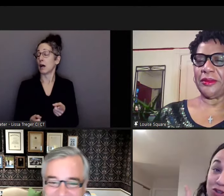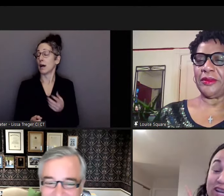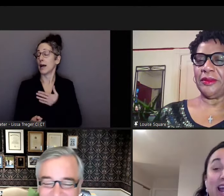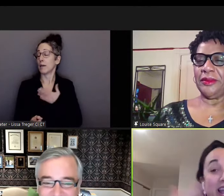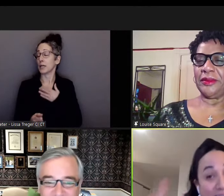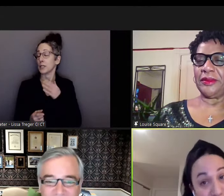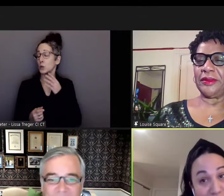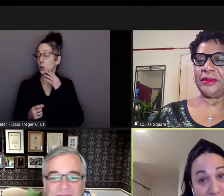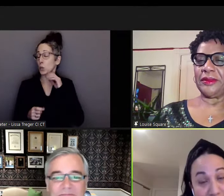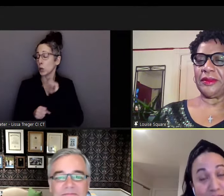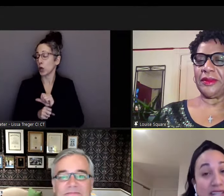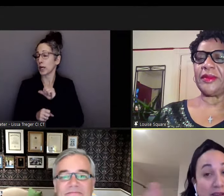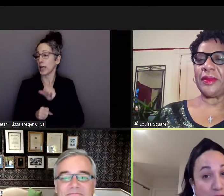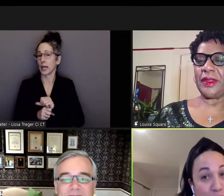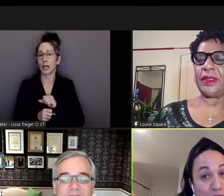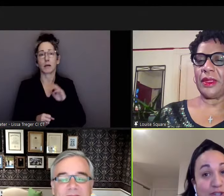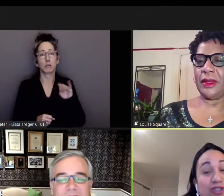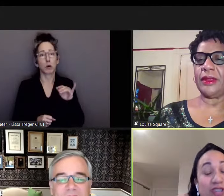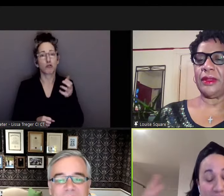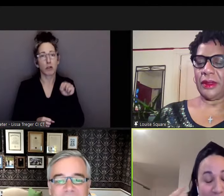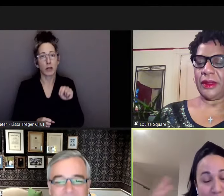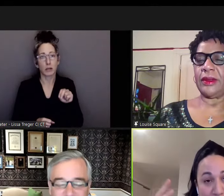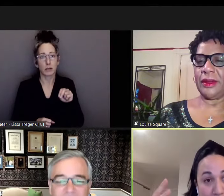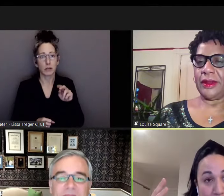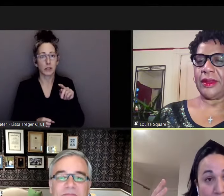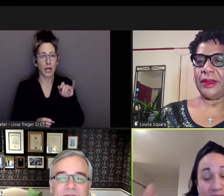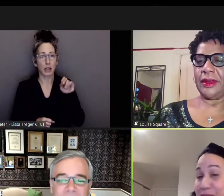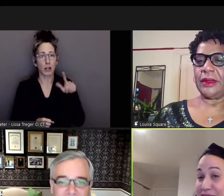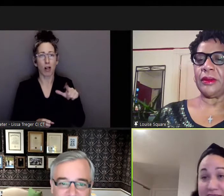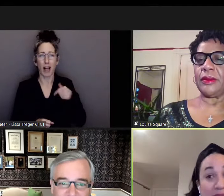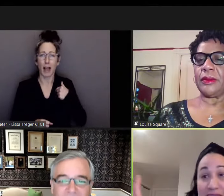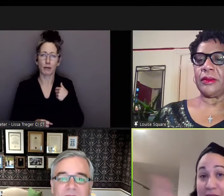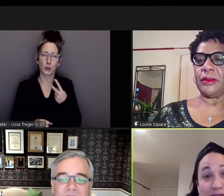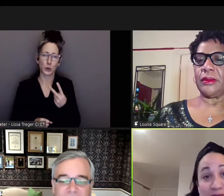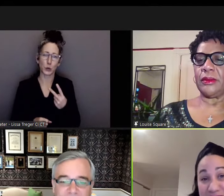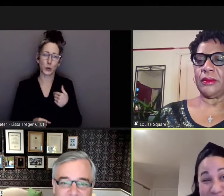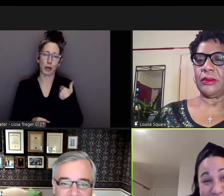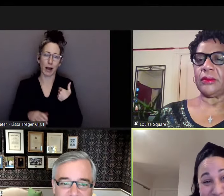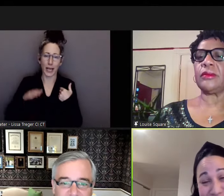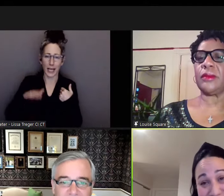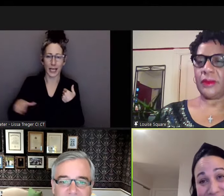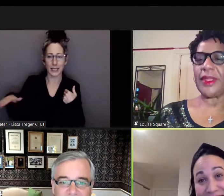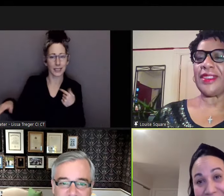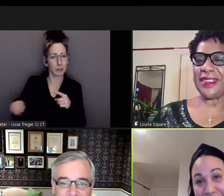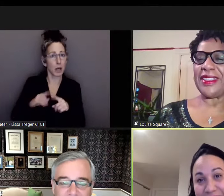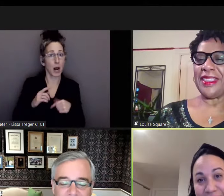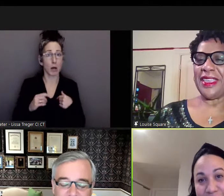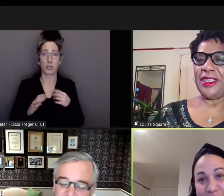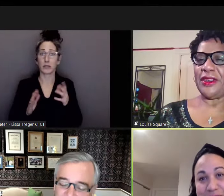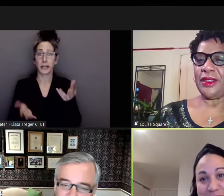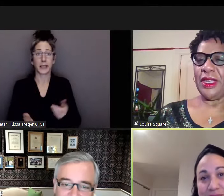took Motrin and I took Tylenol because I have 2 small children and I needed to be on point, but the same thing, I was fine. So thank you.